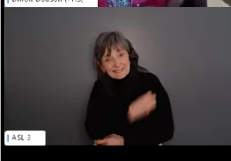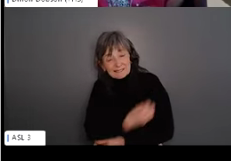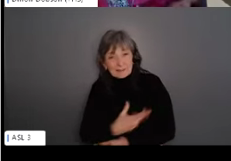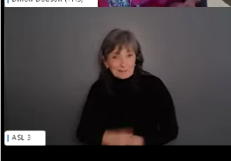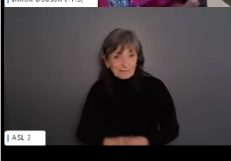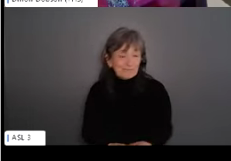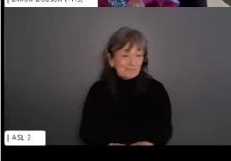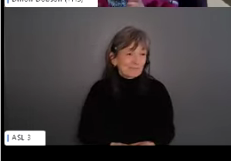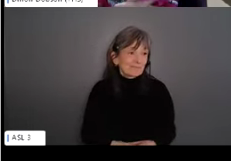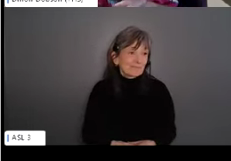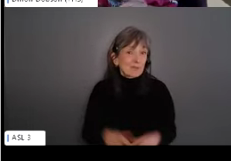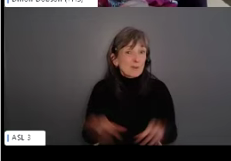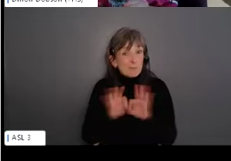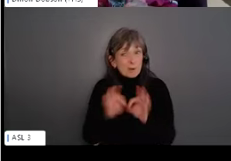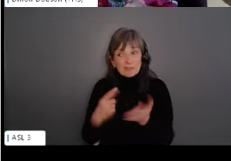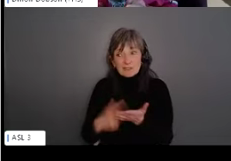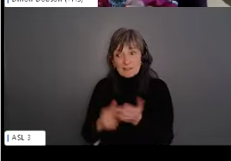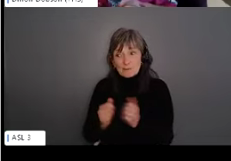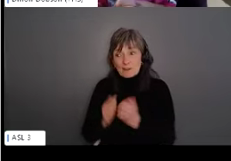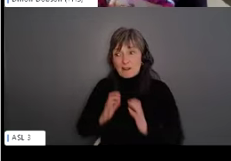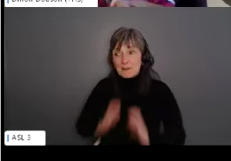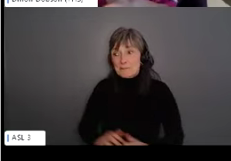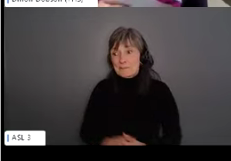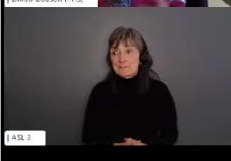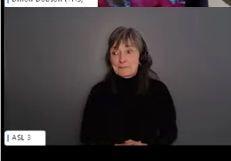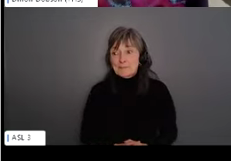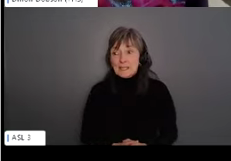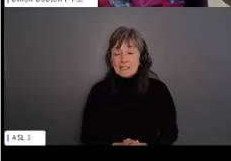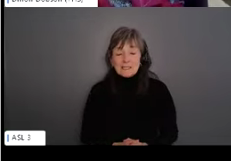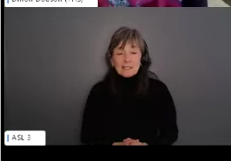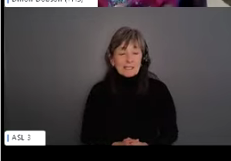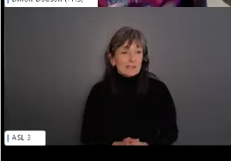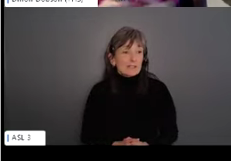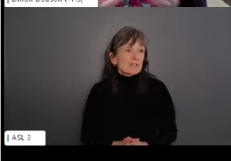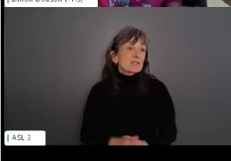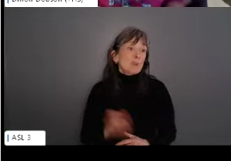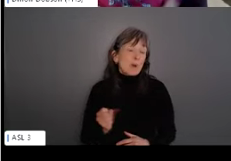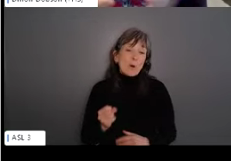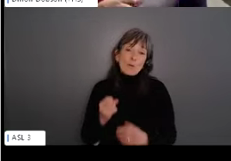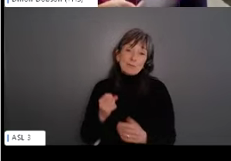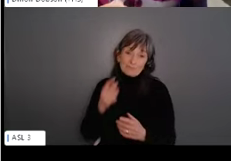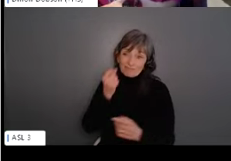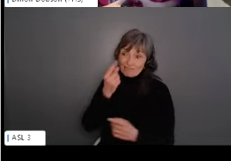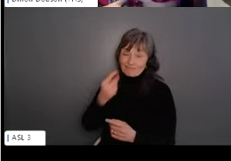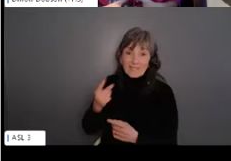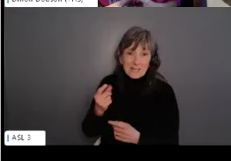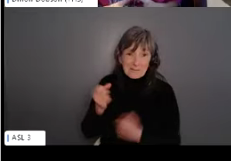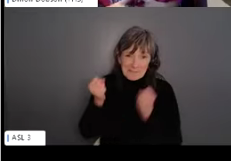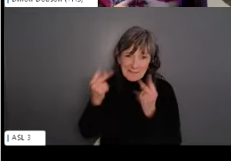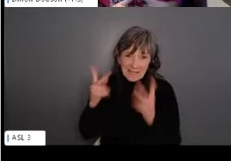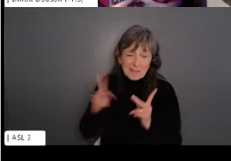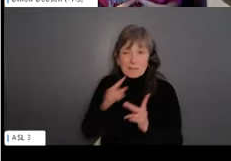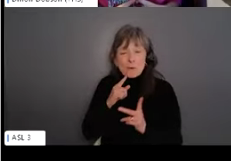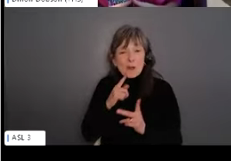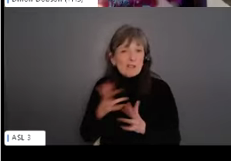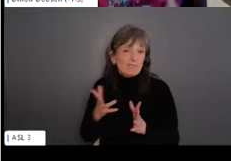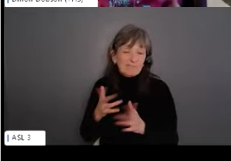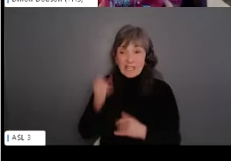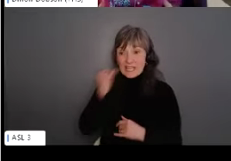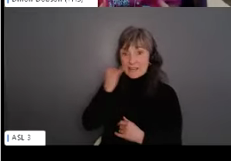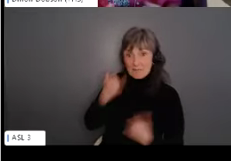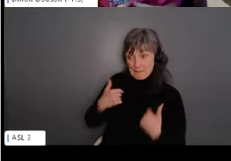So if your clients have pets, it's really important to understand the lengths that they're going to go for their animals. But what we know is that they probably will compromise their health